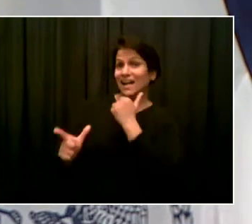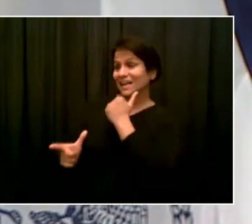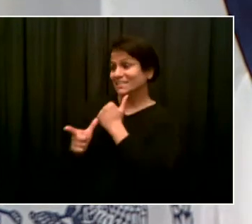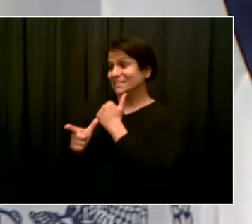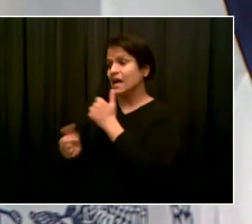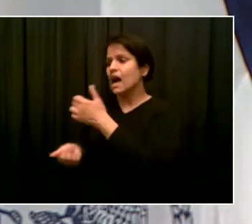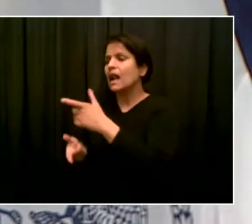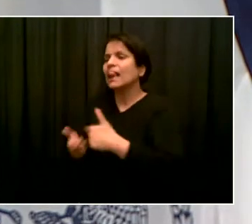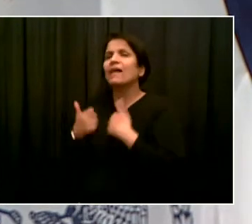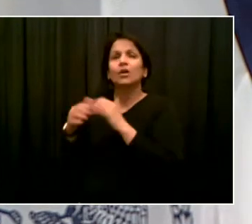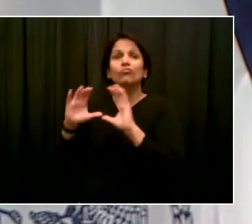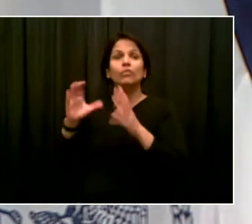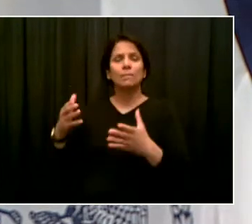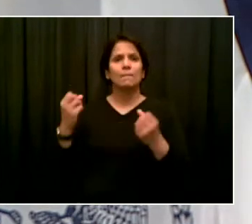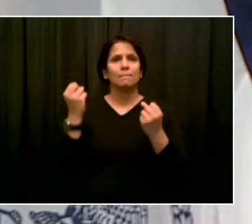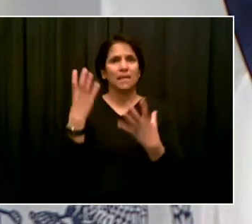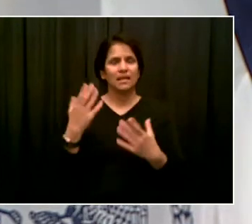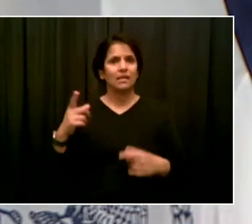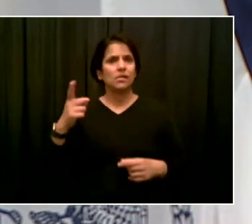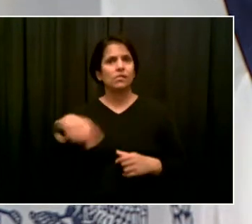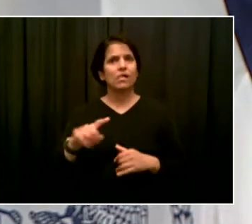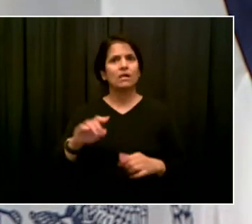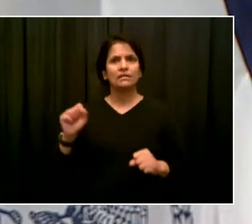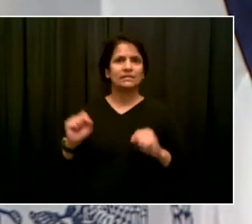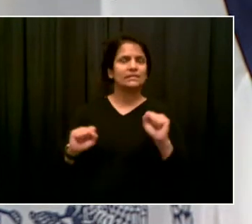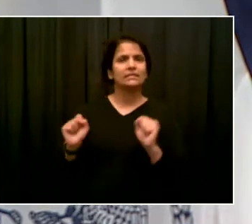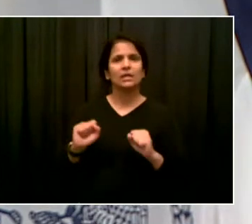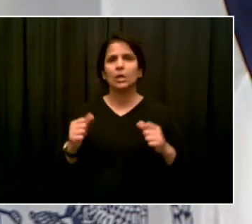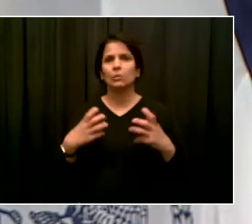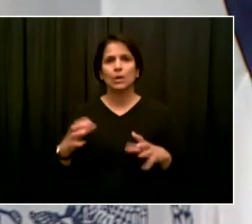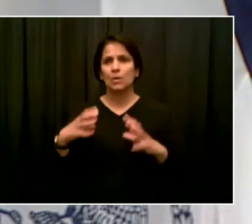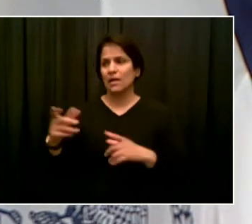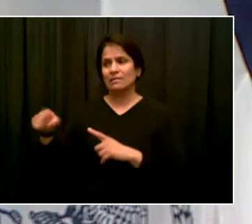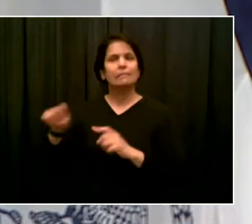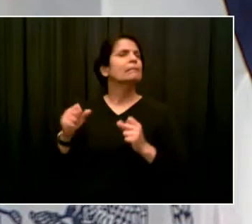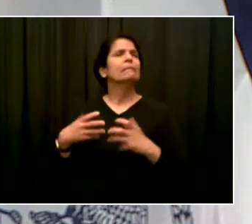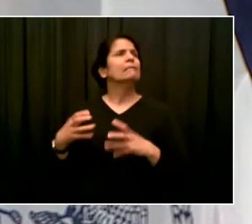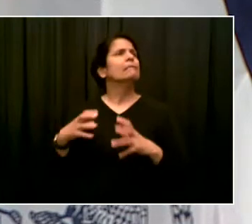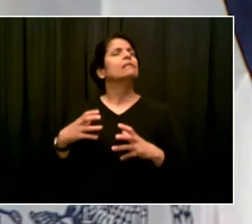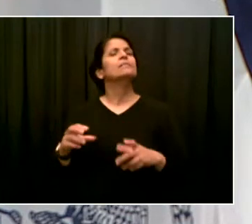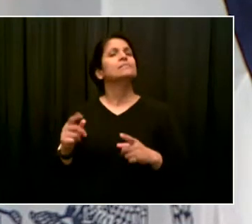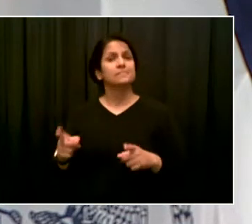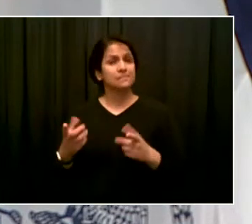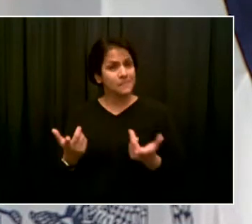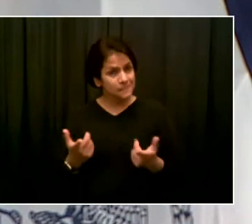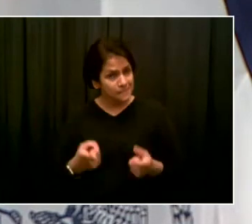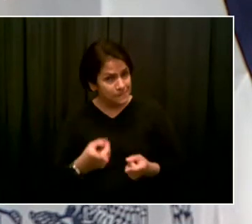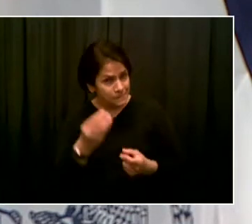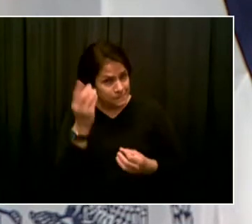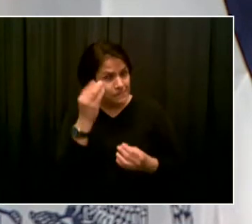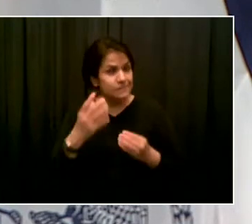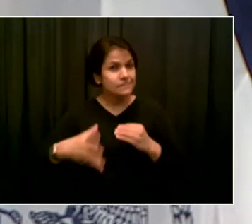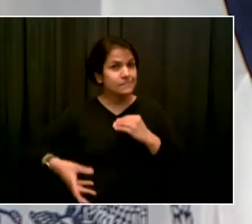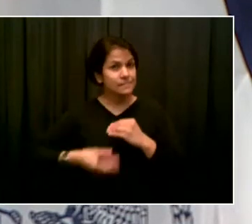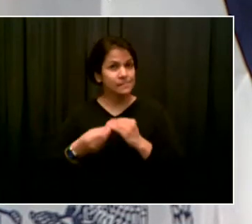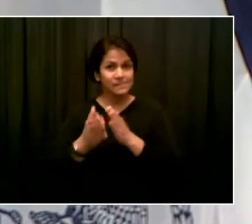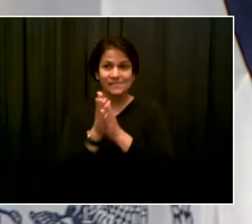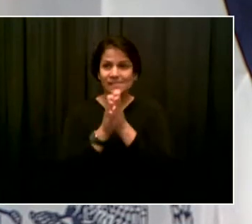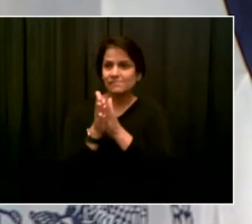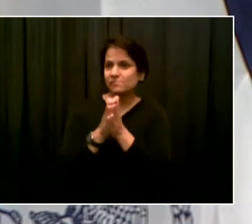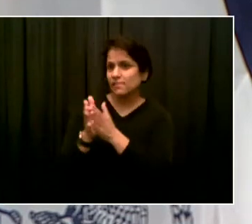is there any way to incentivize people to get it? I don't know what that means, time off